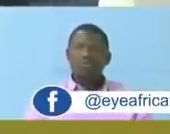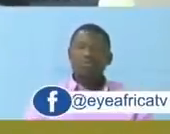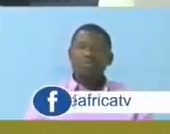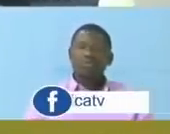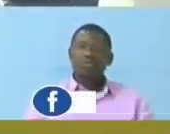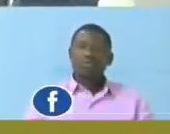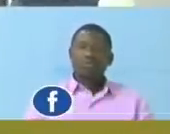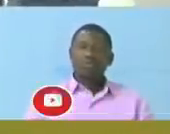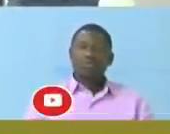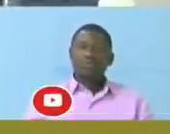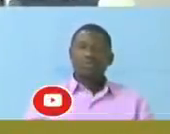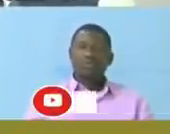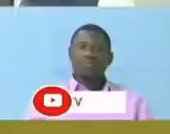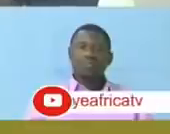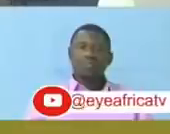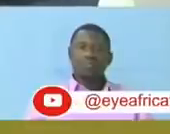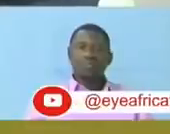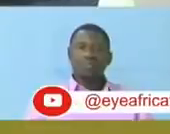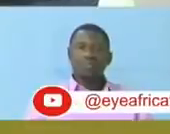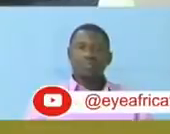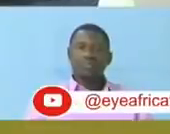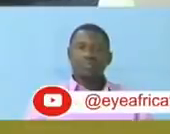coordinator. So by